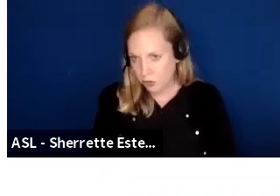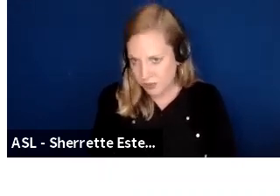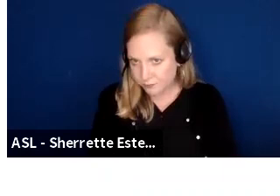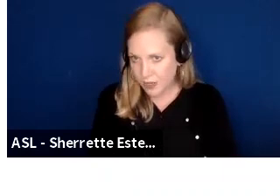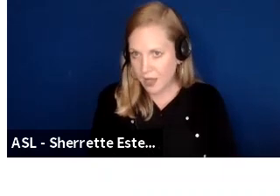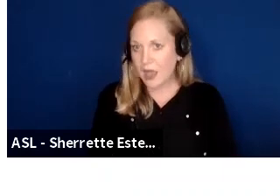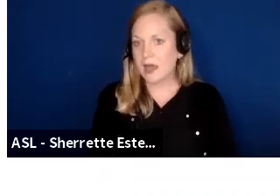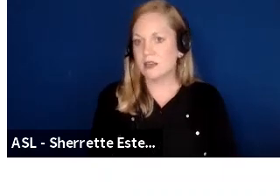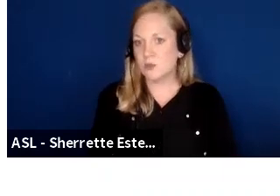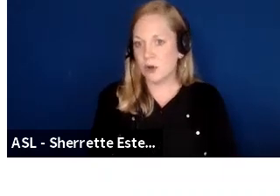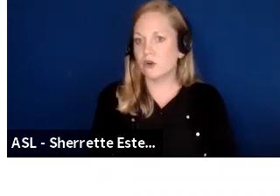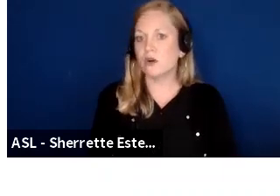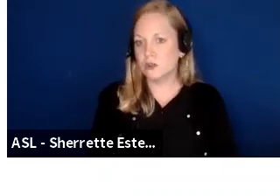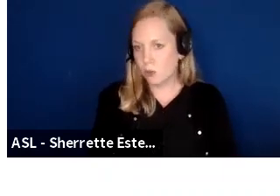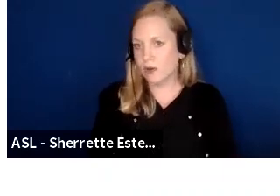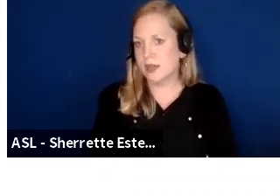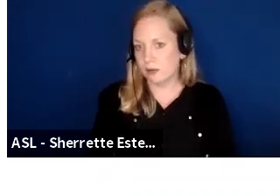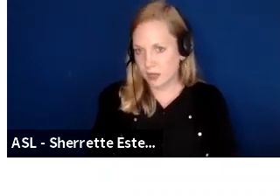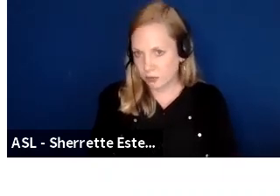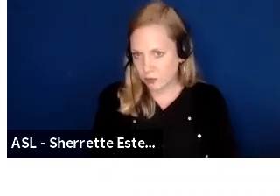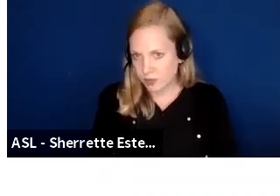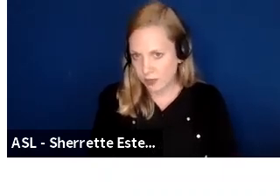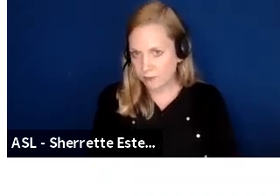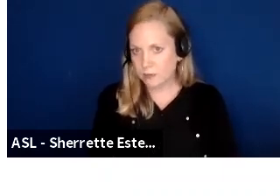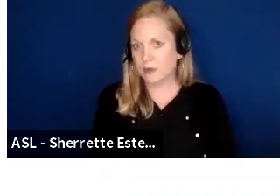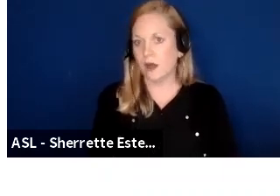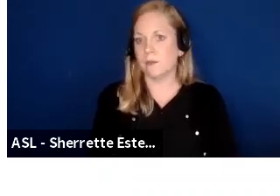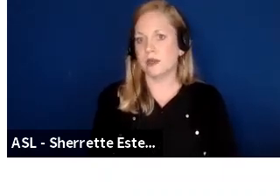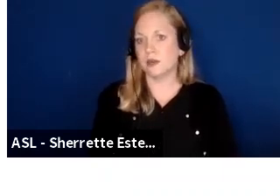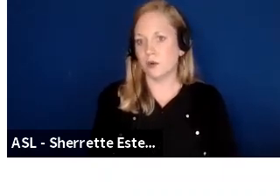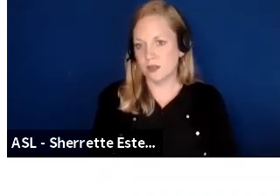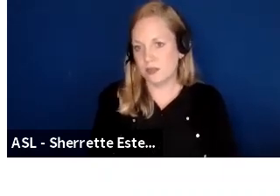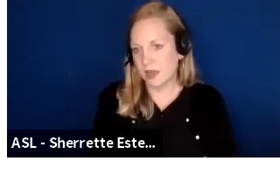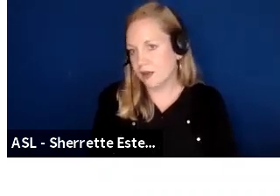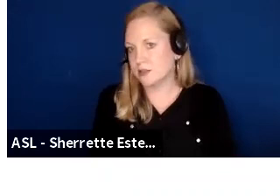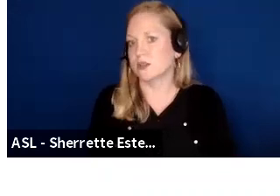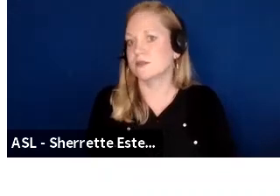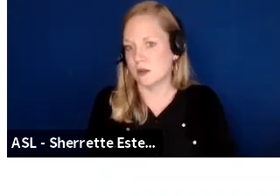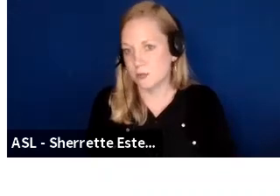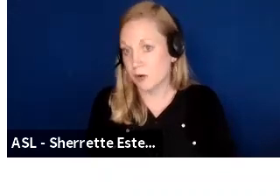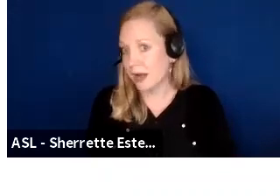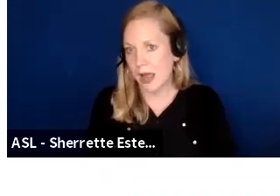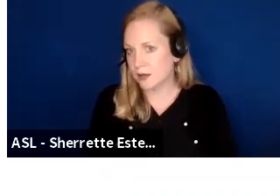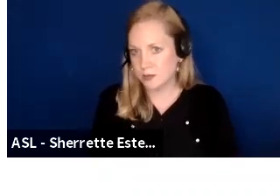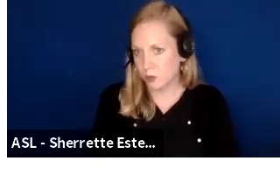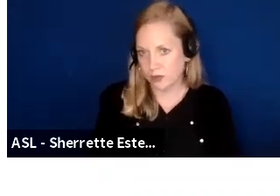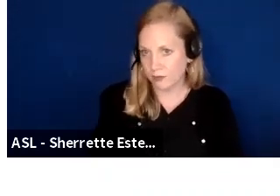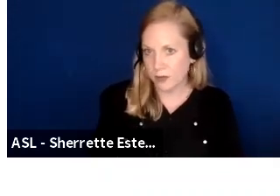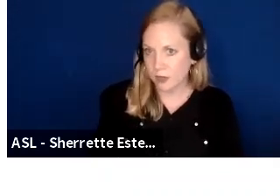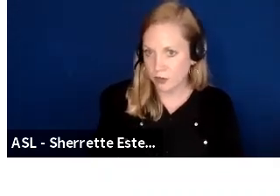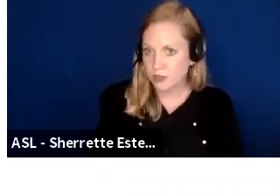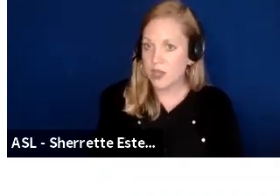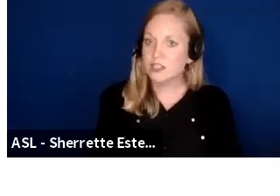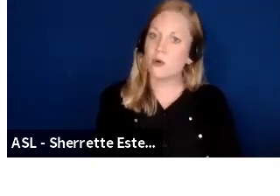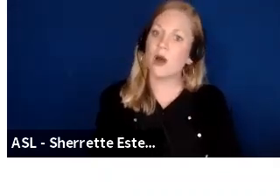hearing person, and his brother also works at Gallaudet University. He works in the ASL Deaf Studies department and has worked there